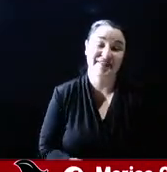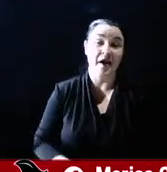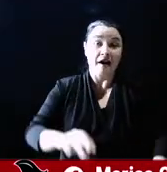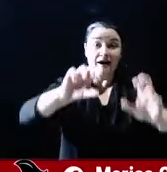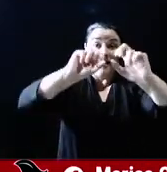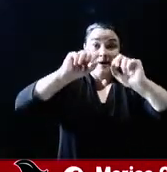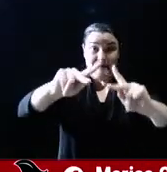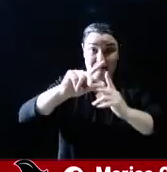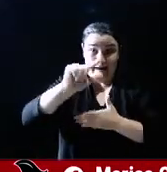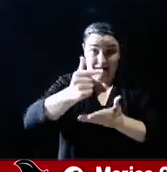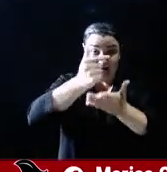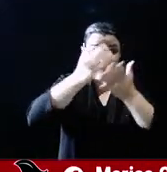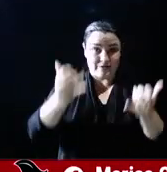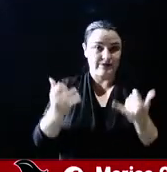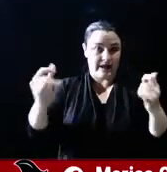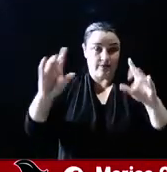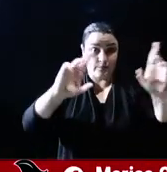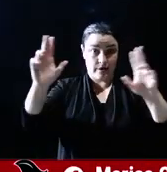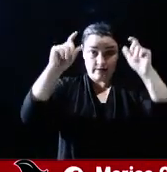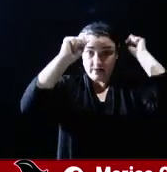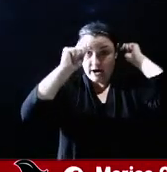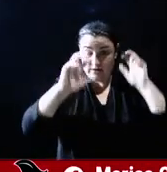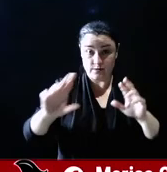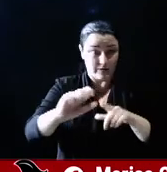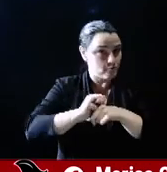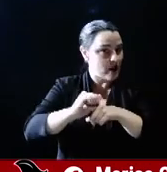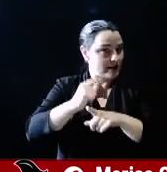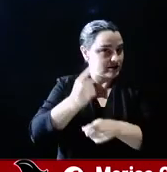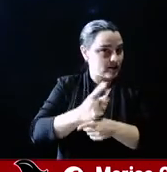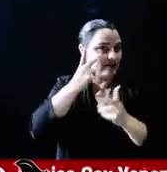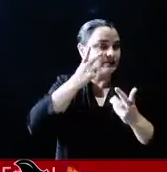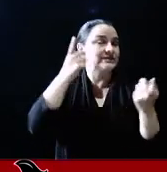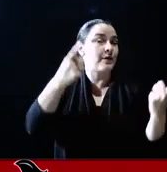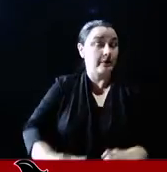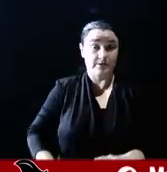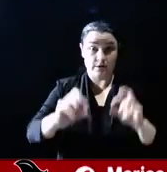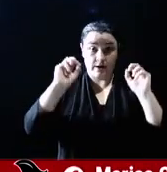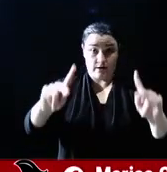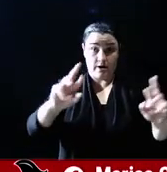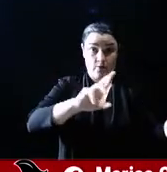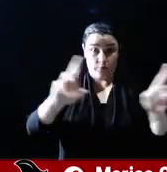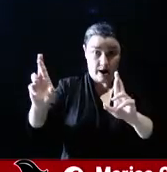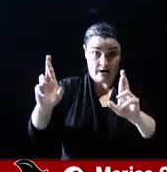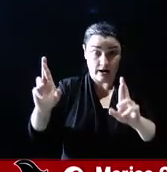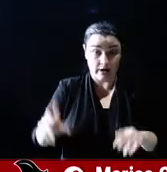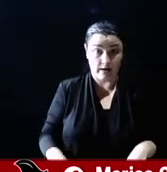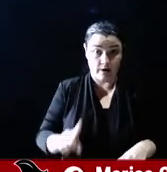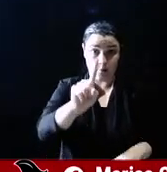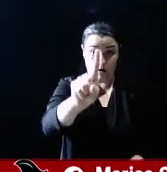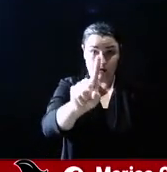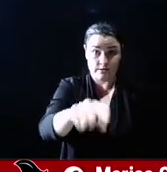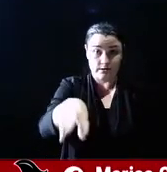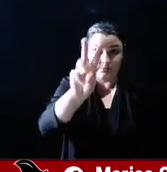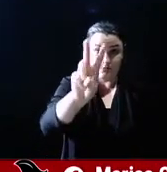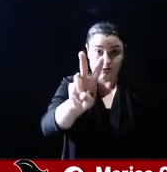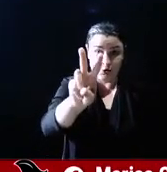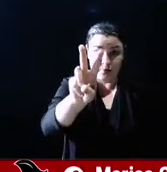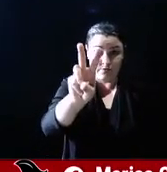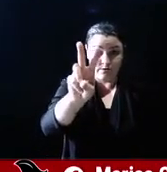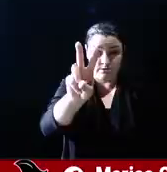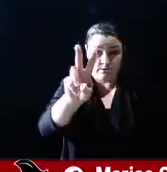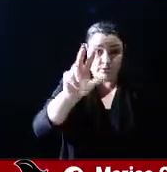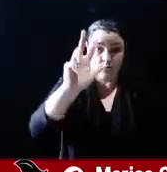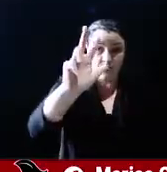Okay, graduates, here come the hats now. All right, we practice this, let's see what happens. Okay, here we go. One,